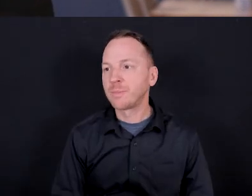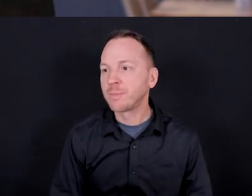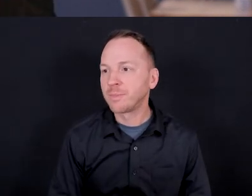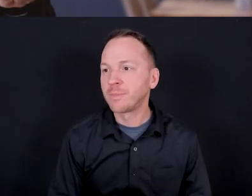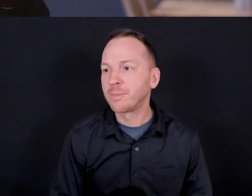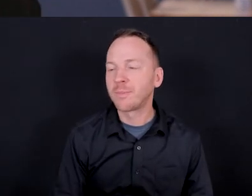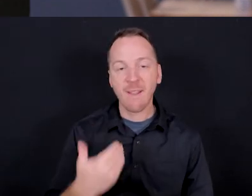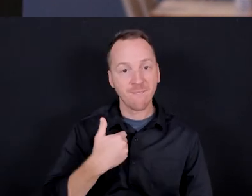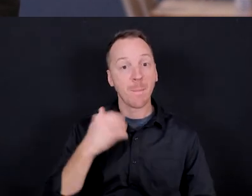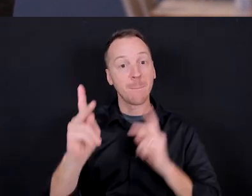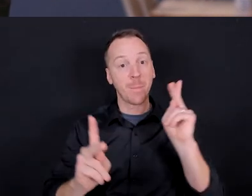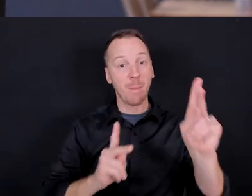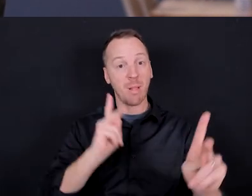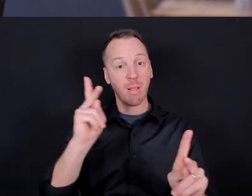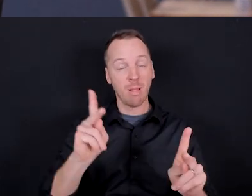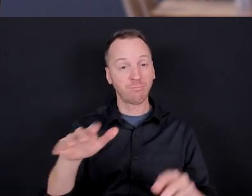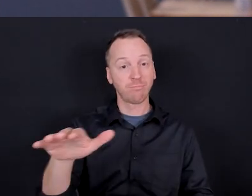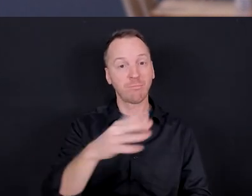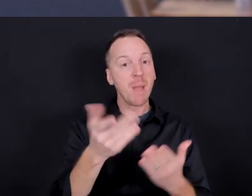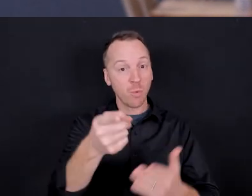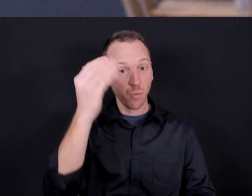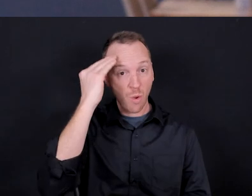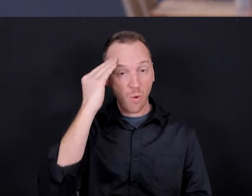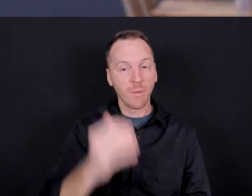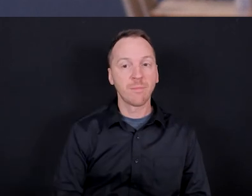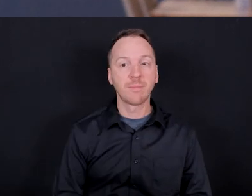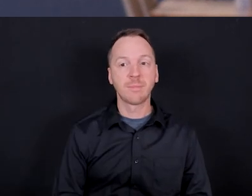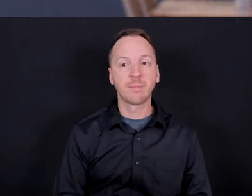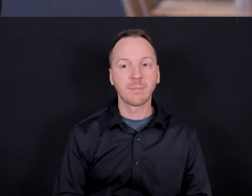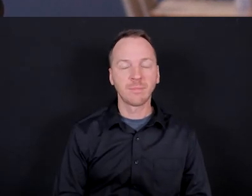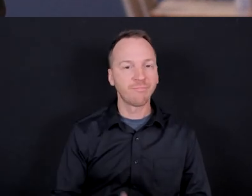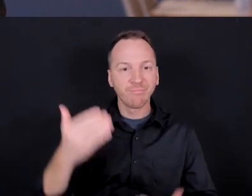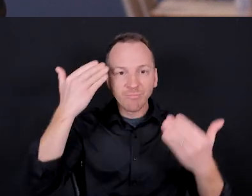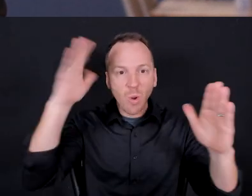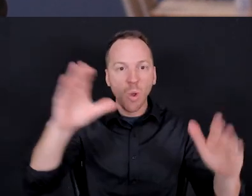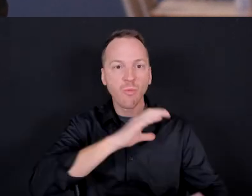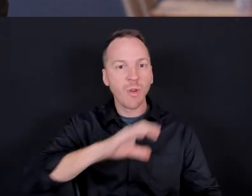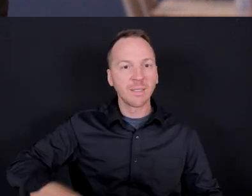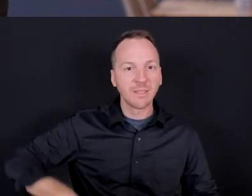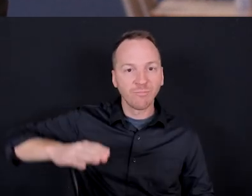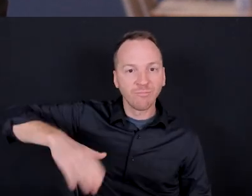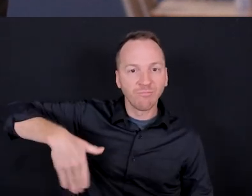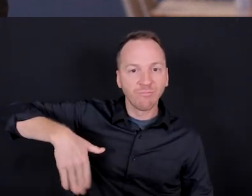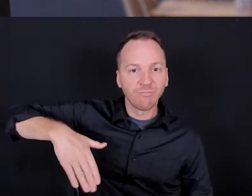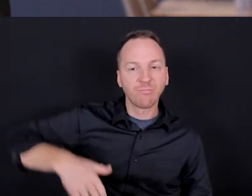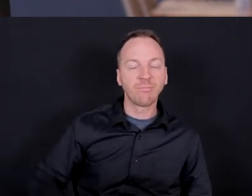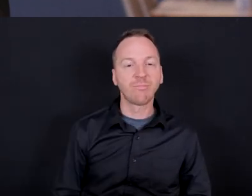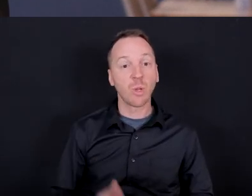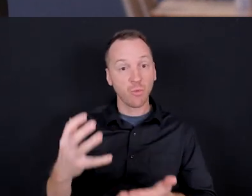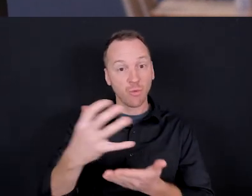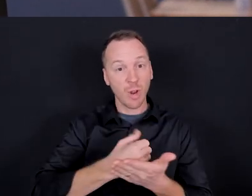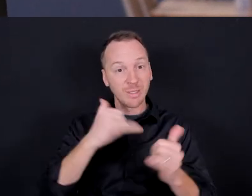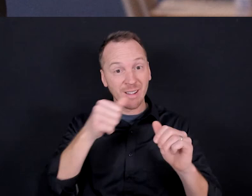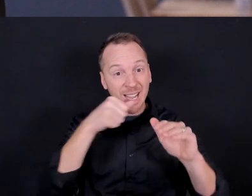There are people that perhaps you know who don't yet know Christ. The treasure is